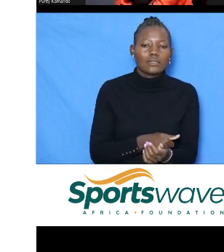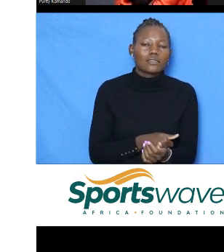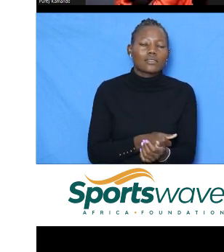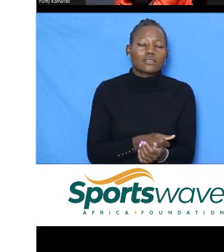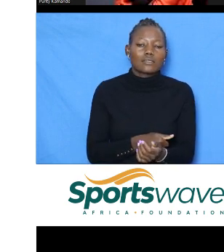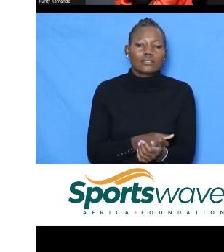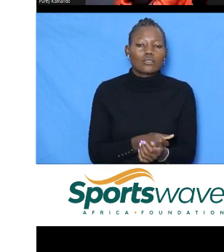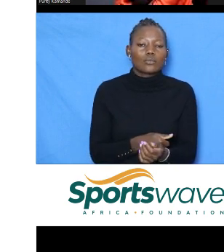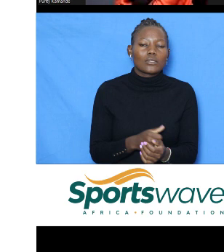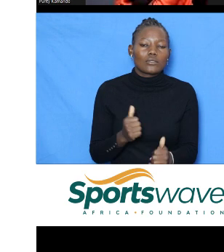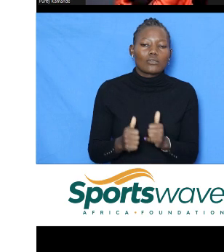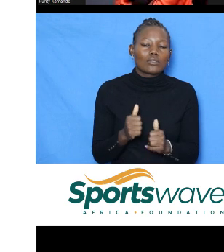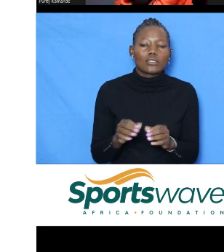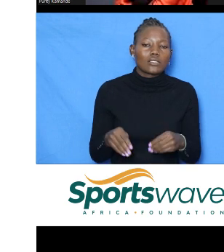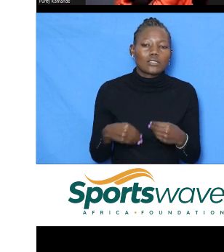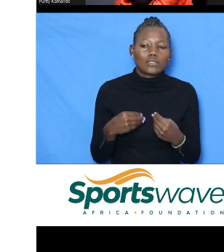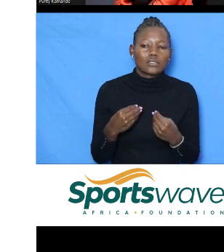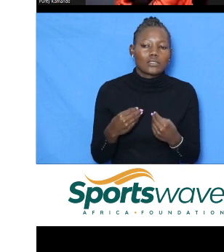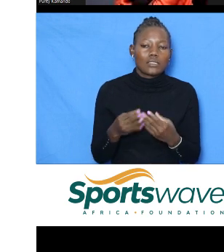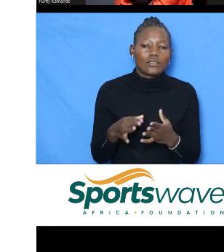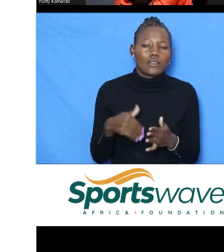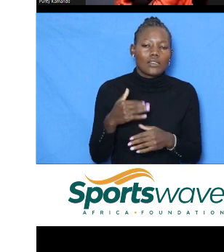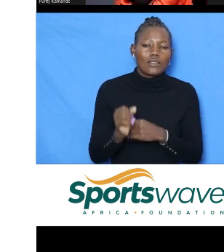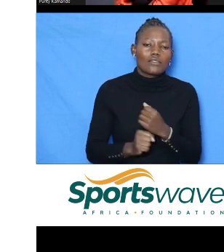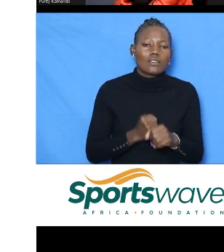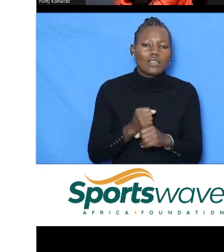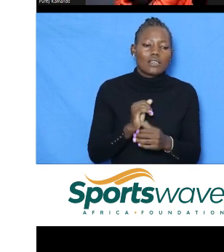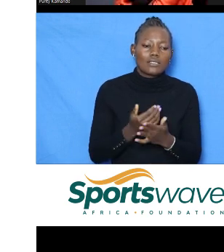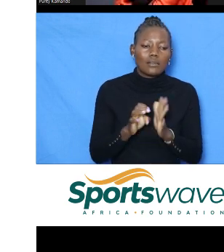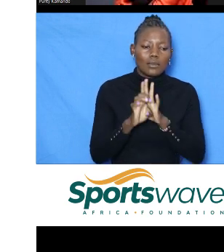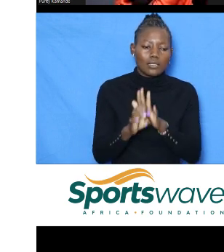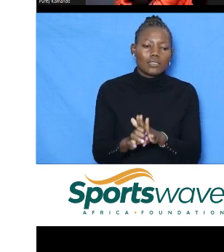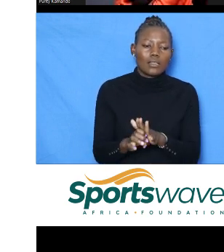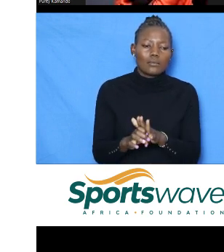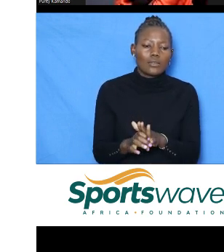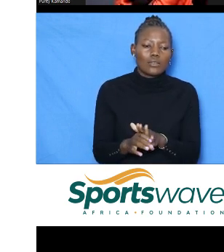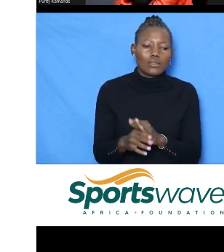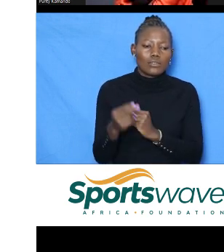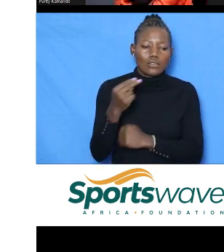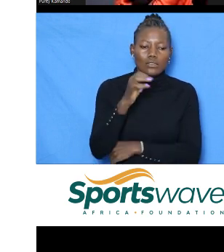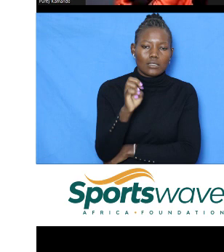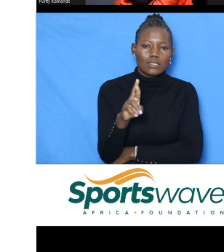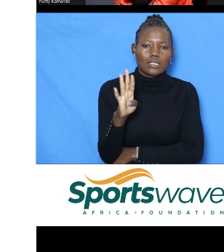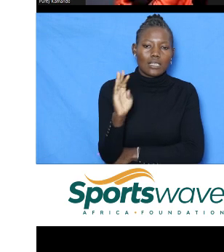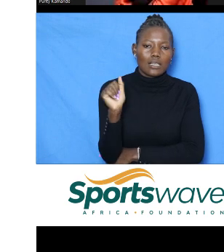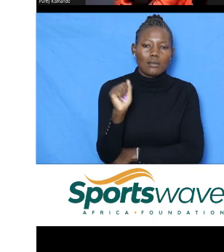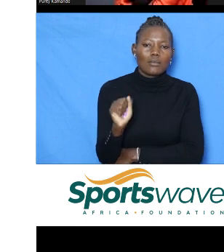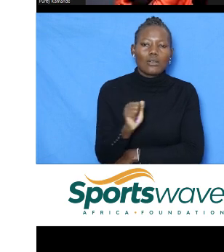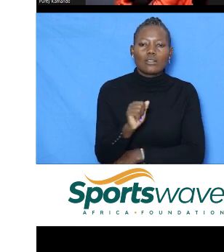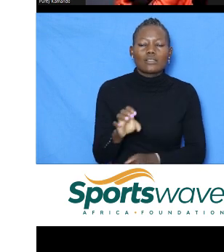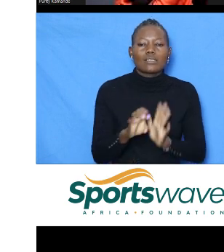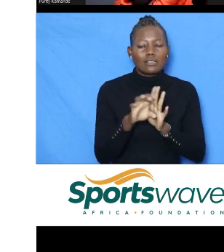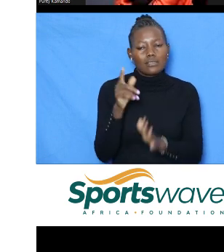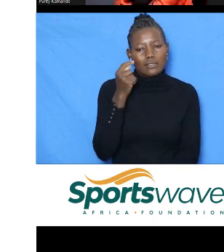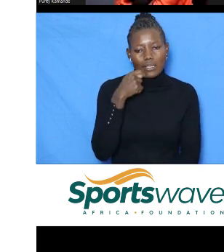substances that is released at least every year. Some examples of this includes herbal stimulants, for example, cat, or